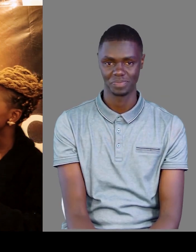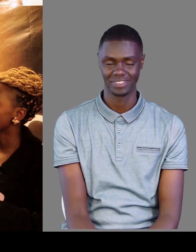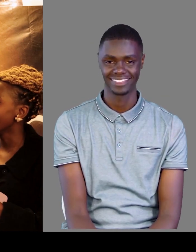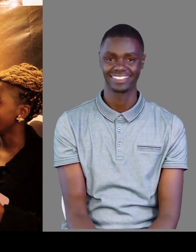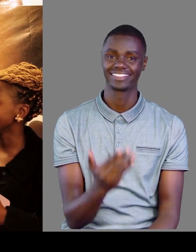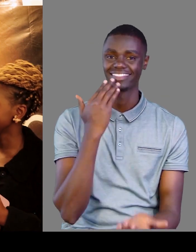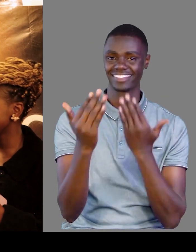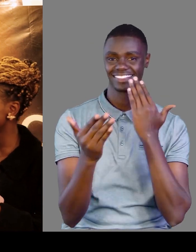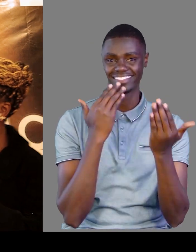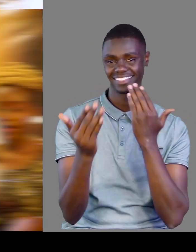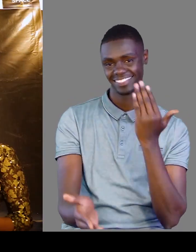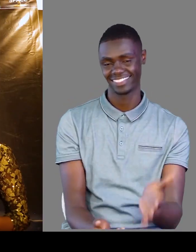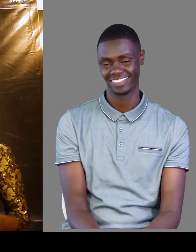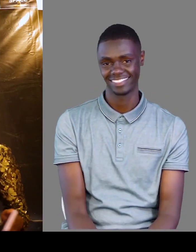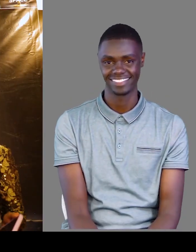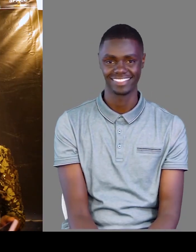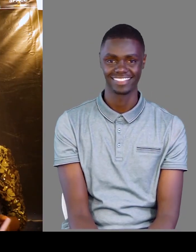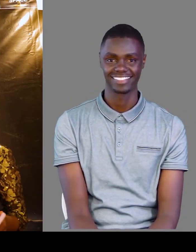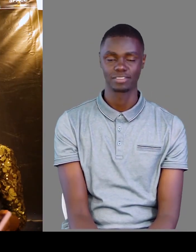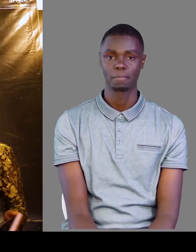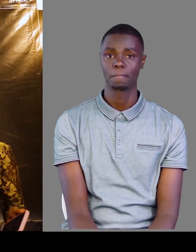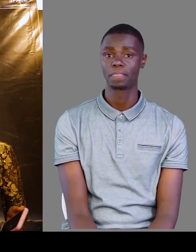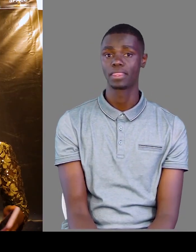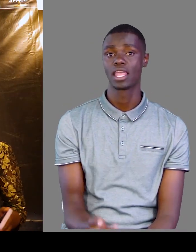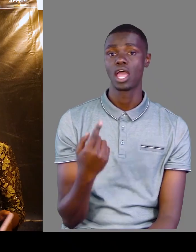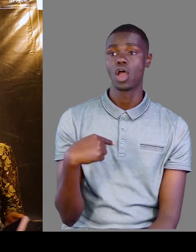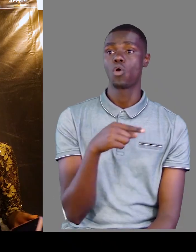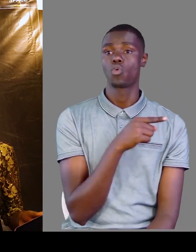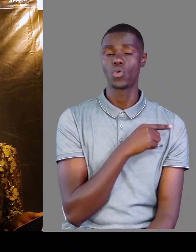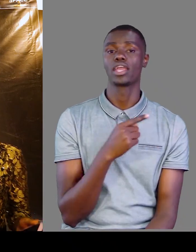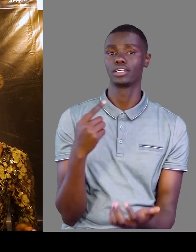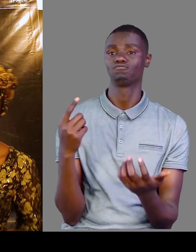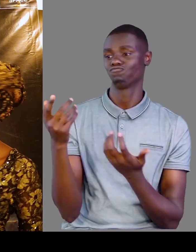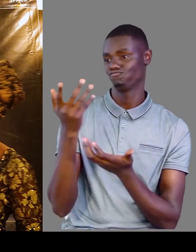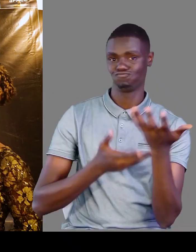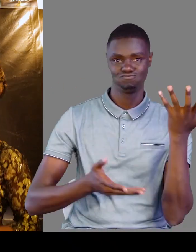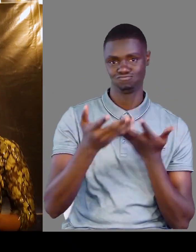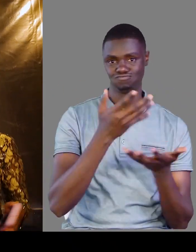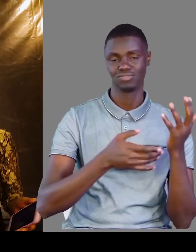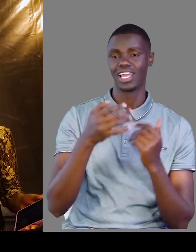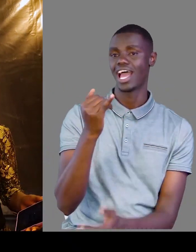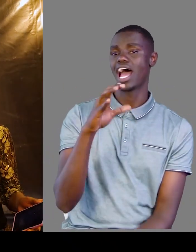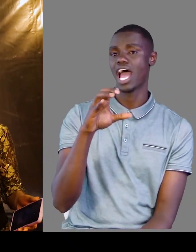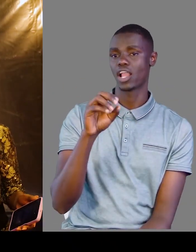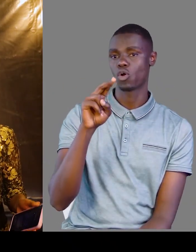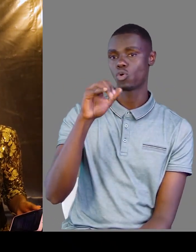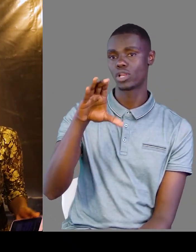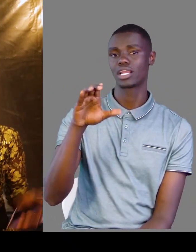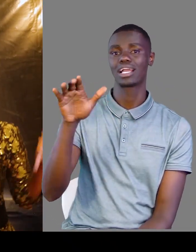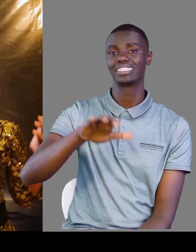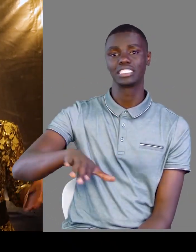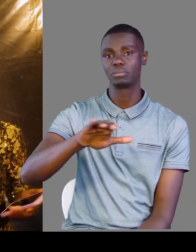Thank you so much. Thank you. Guys, we are hanging out here at the iconic space, and we have a